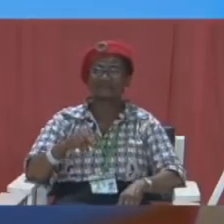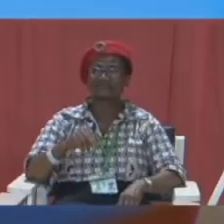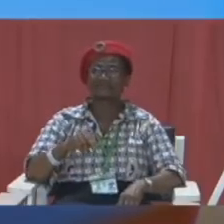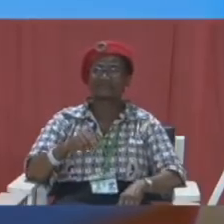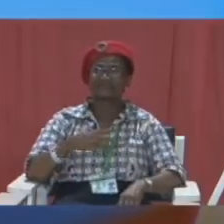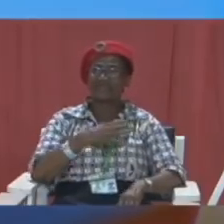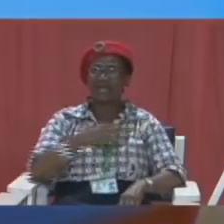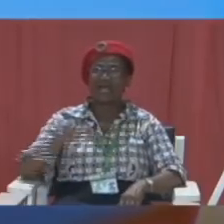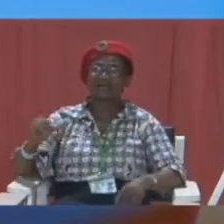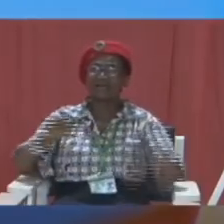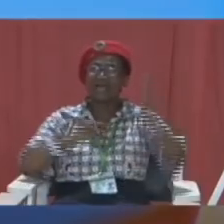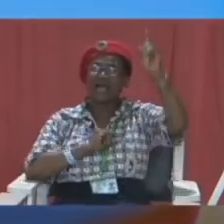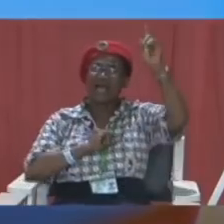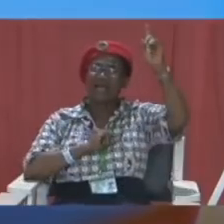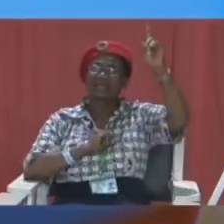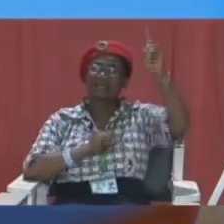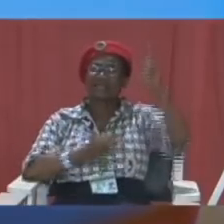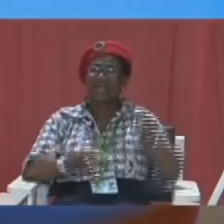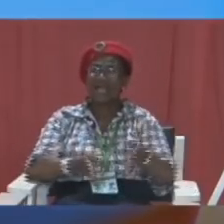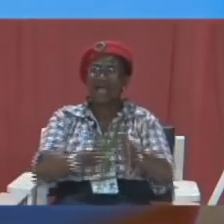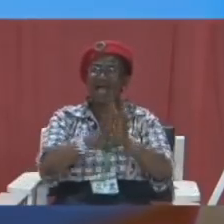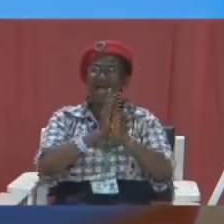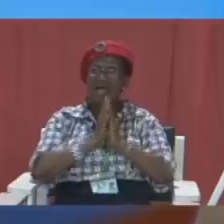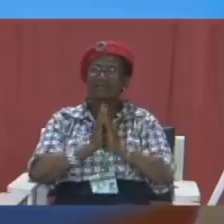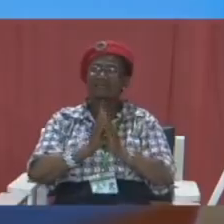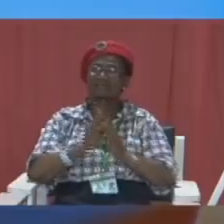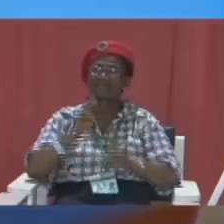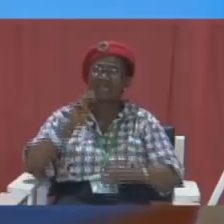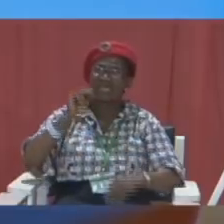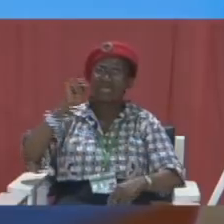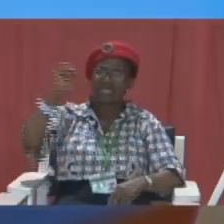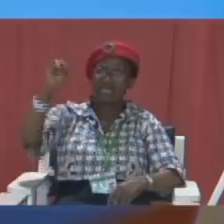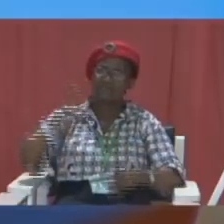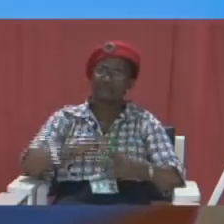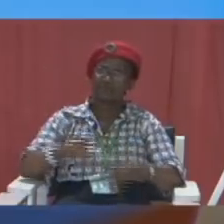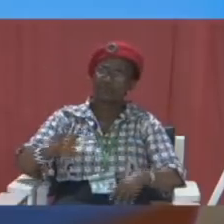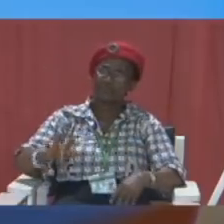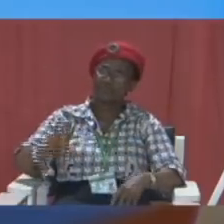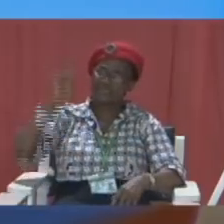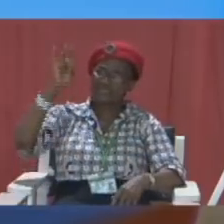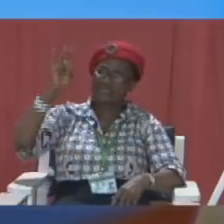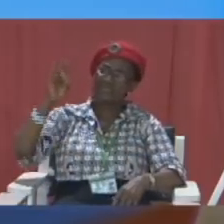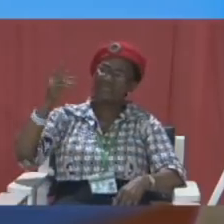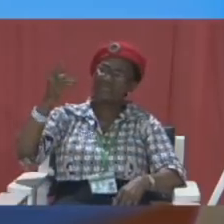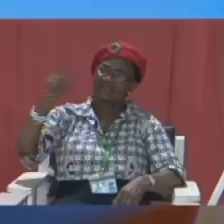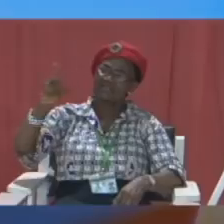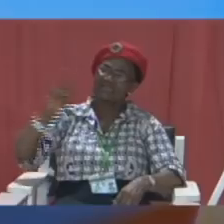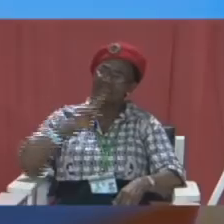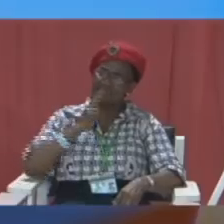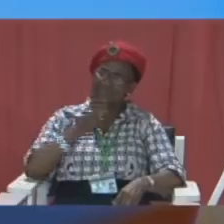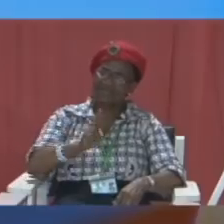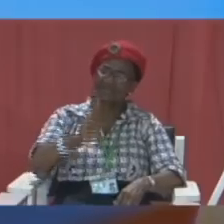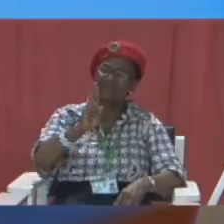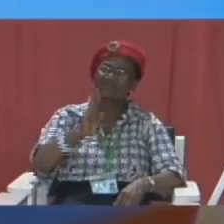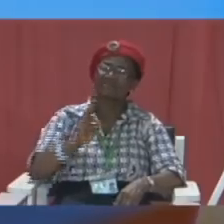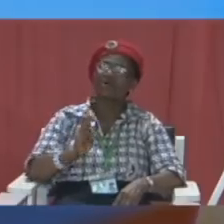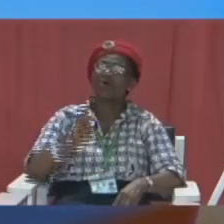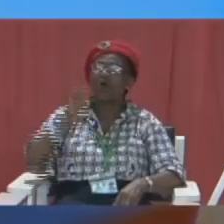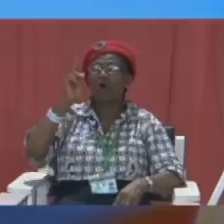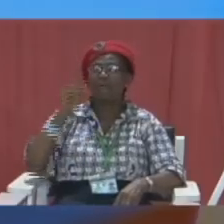asked him to pick the serpent up. When he